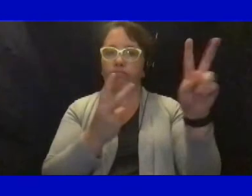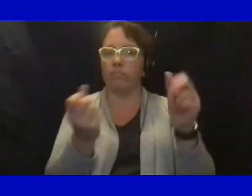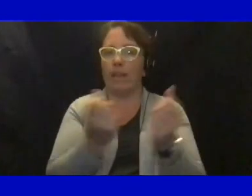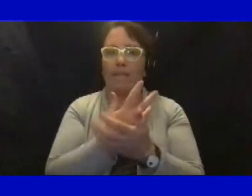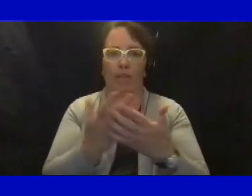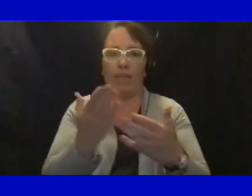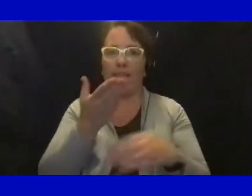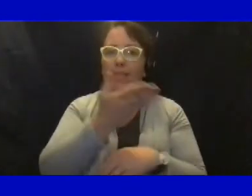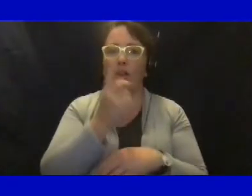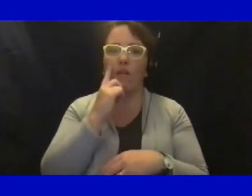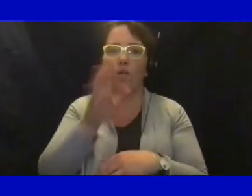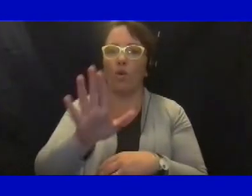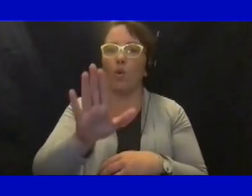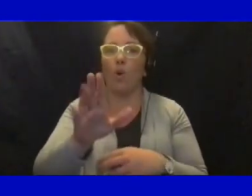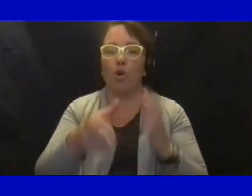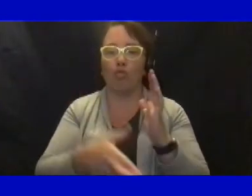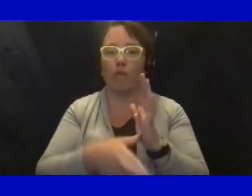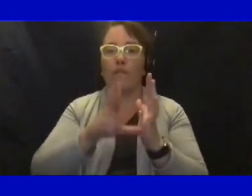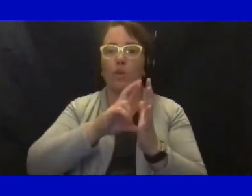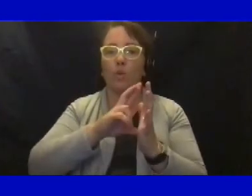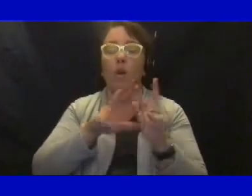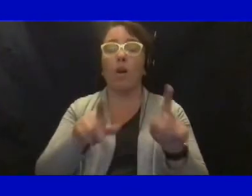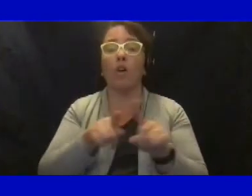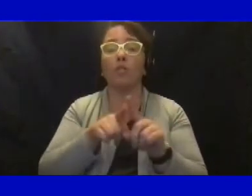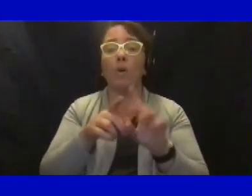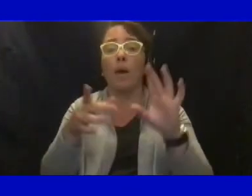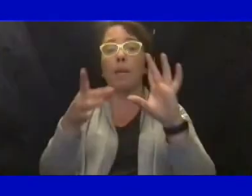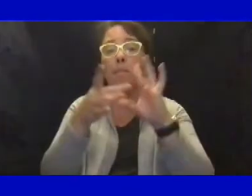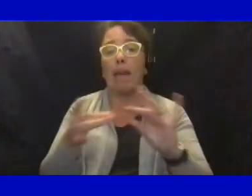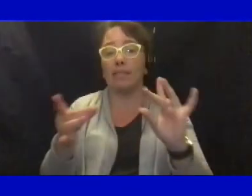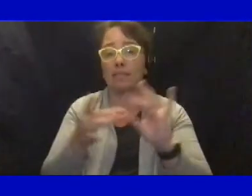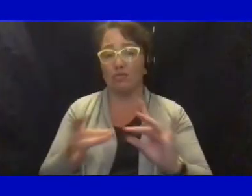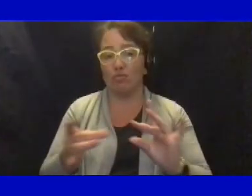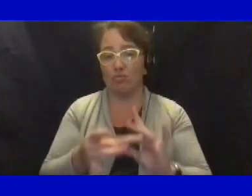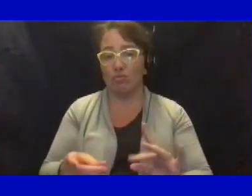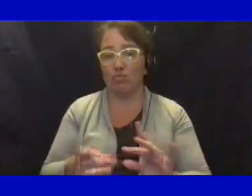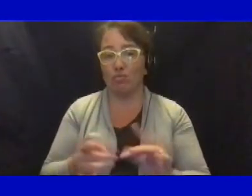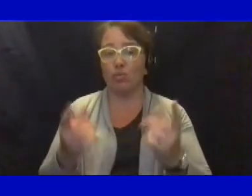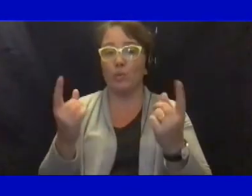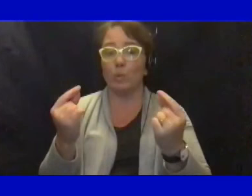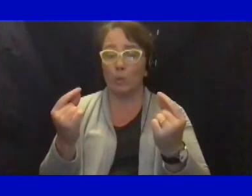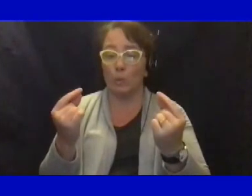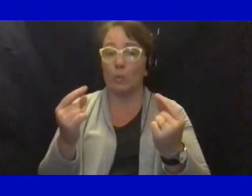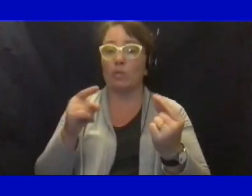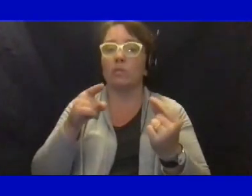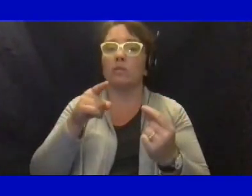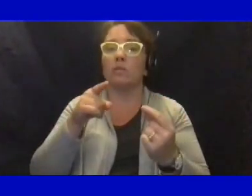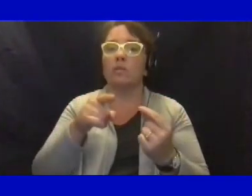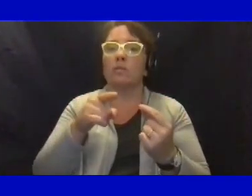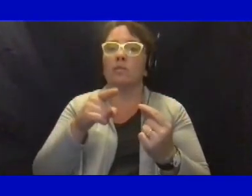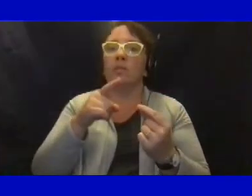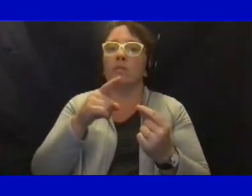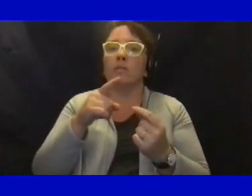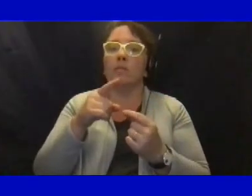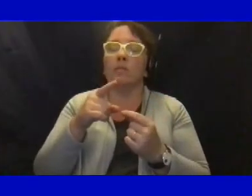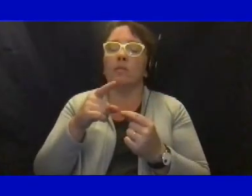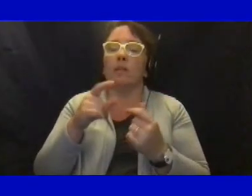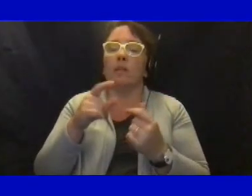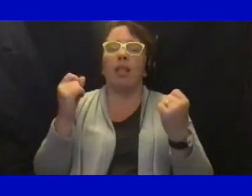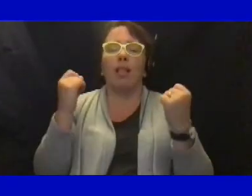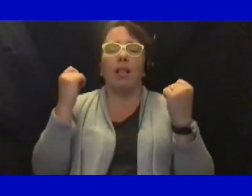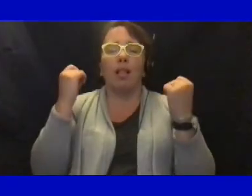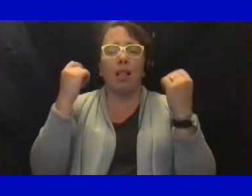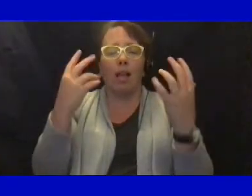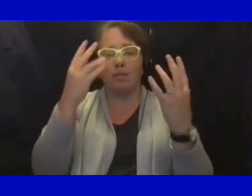Lastly, I want to finish off with a message of going to official sources for news and information. There's a lot of information out there. There's a lot of